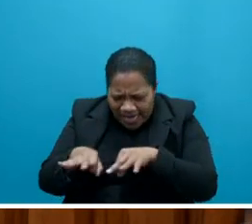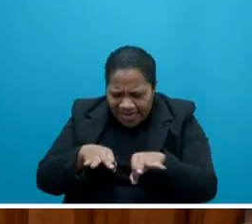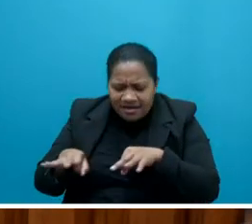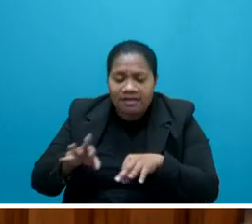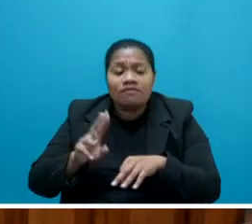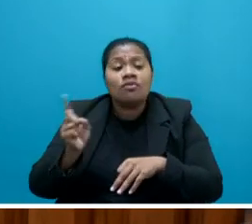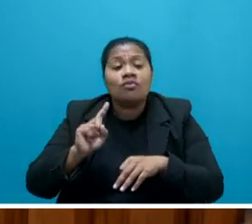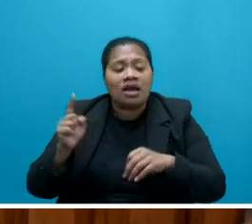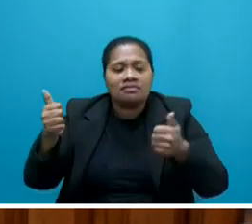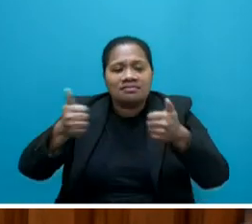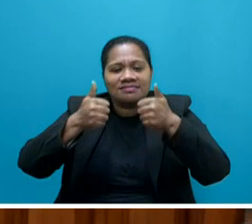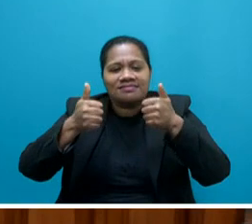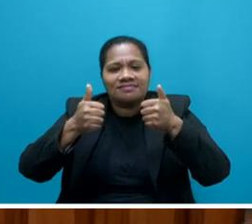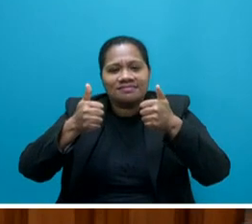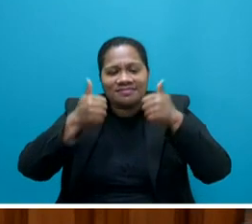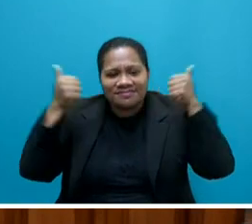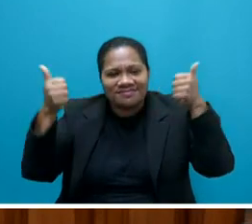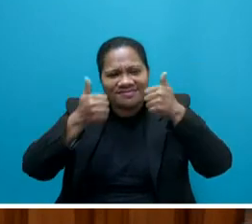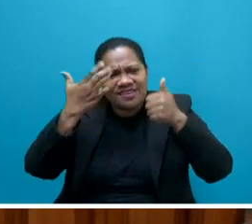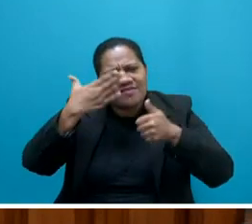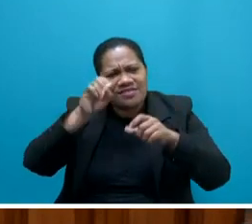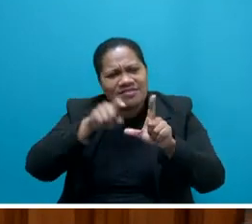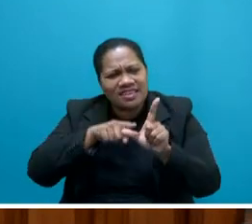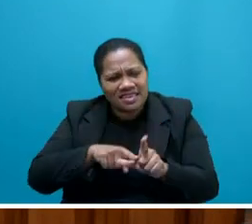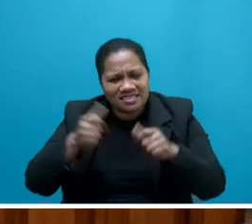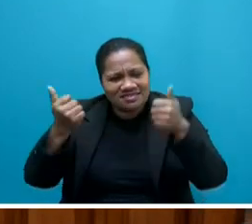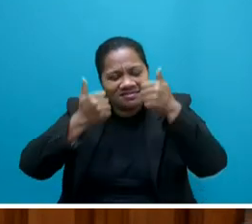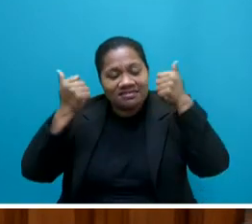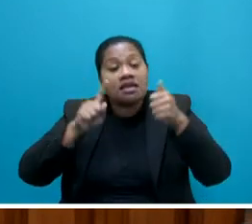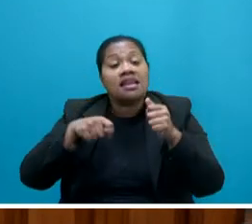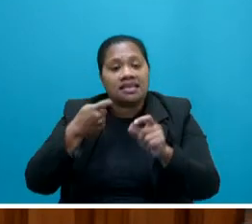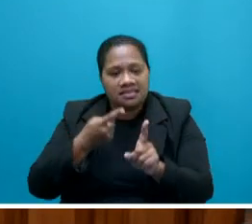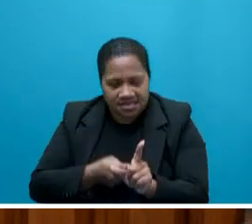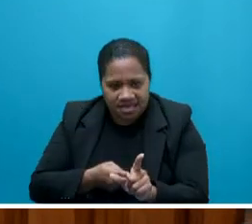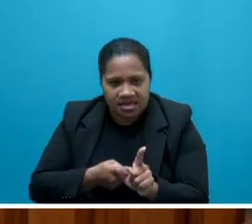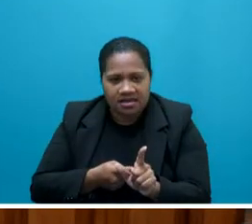year. Mr. Speaker, sir, with the ruling